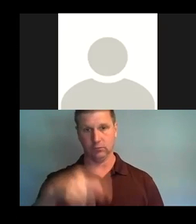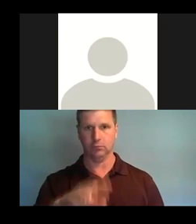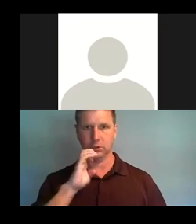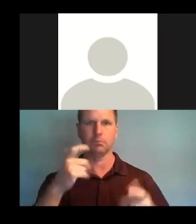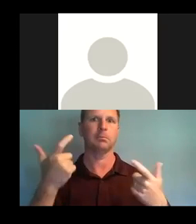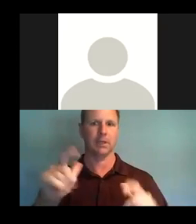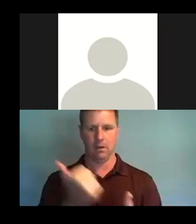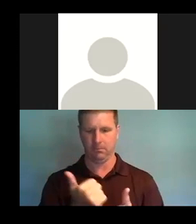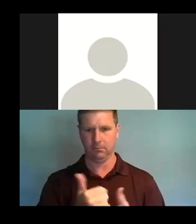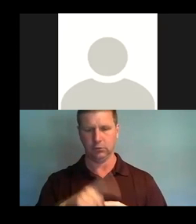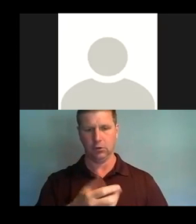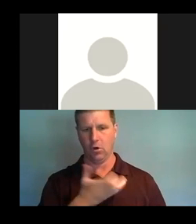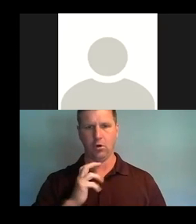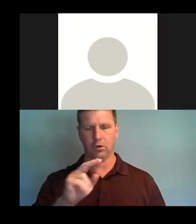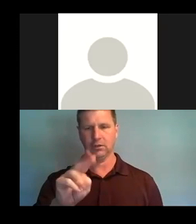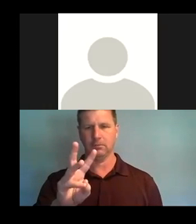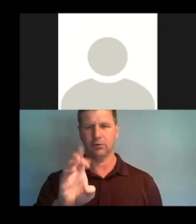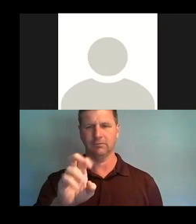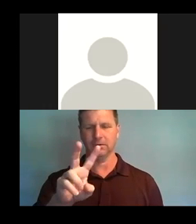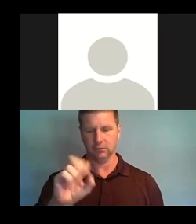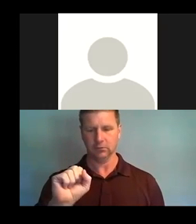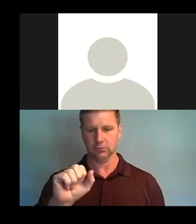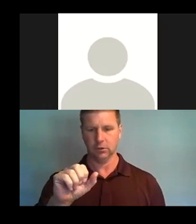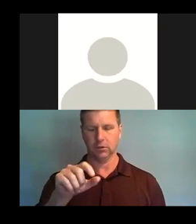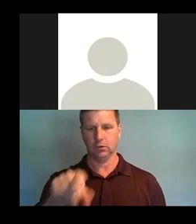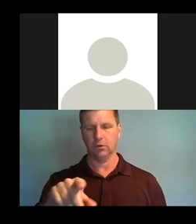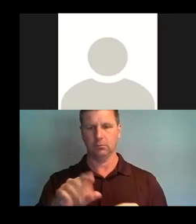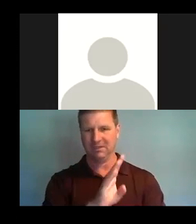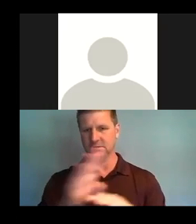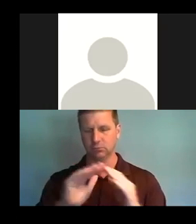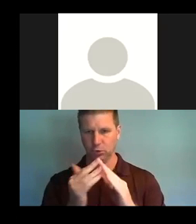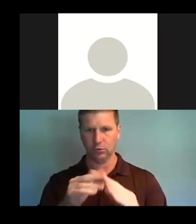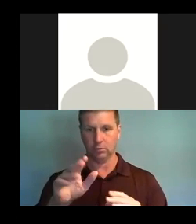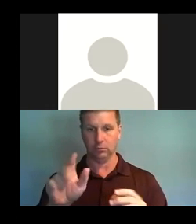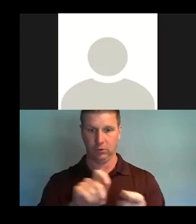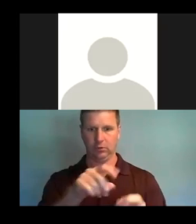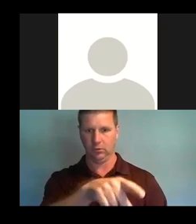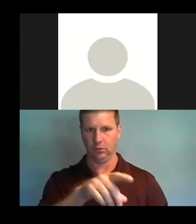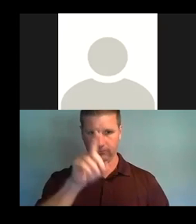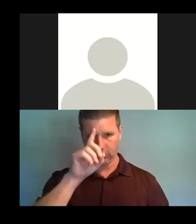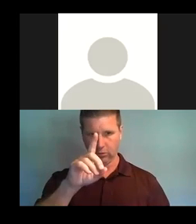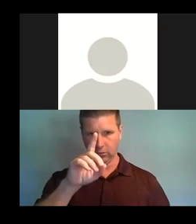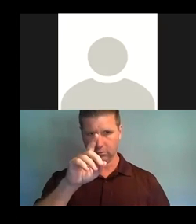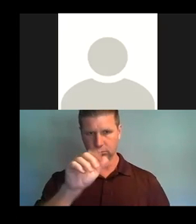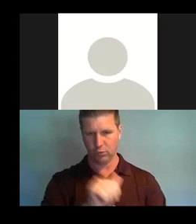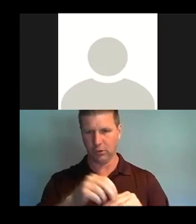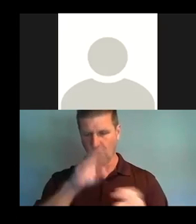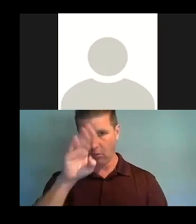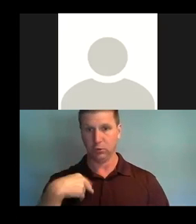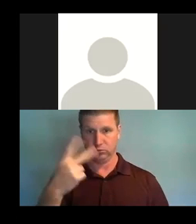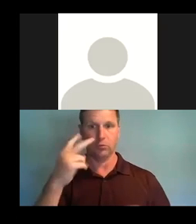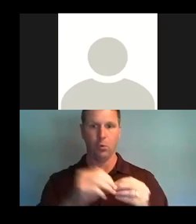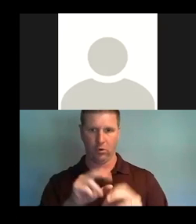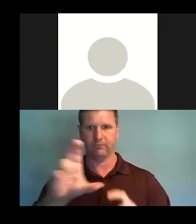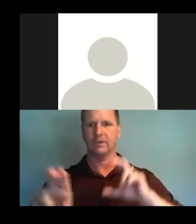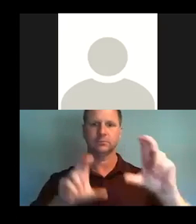help to our MWBE business community, particularly those that are working in the Avenues of Hope, where we're starting to see more investment and